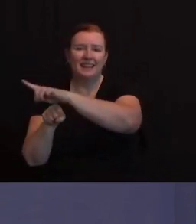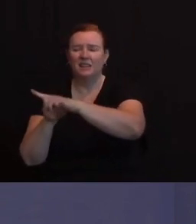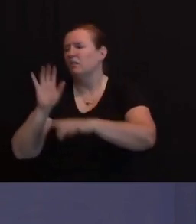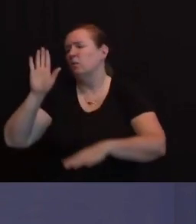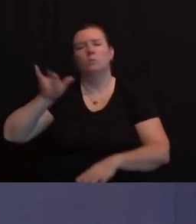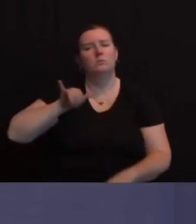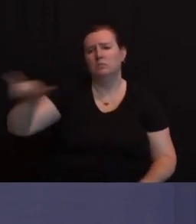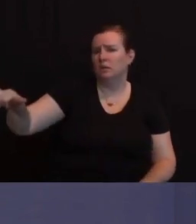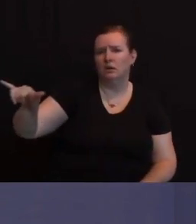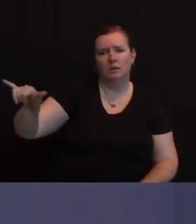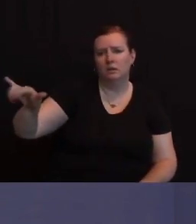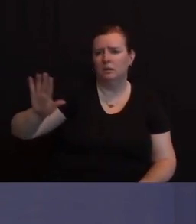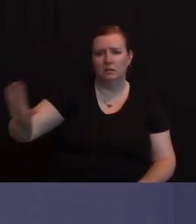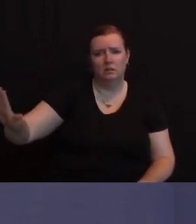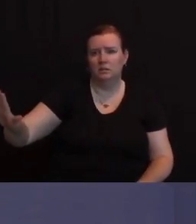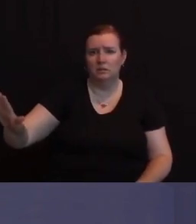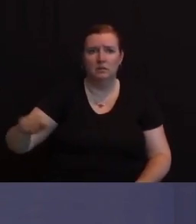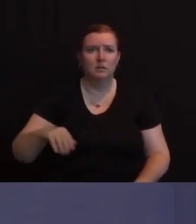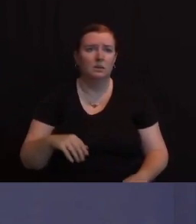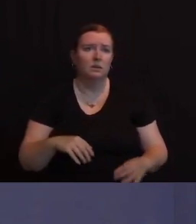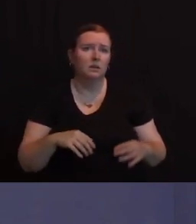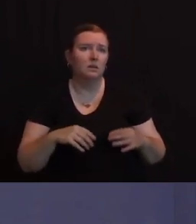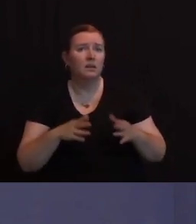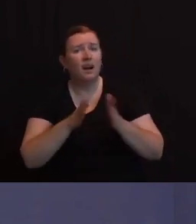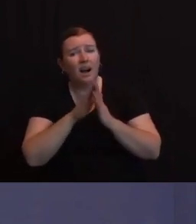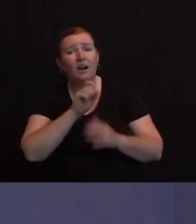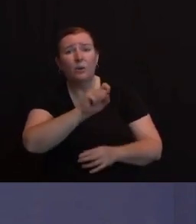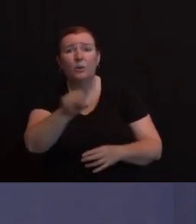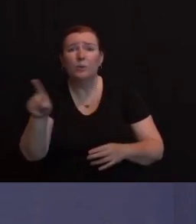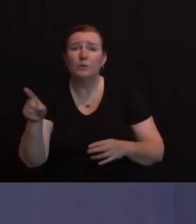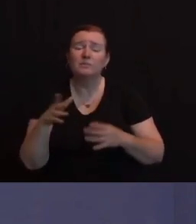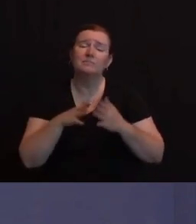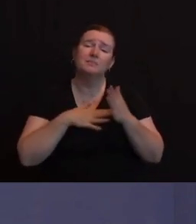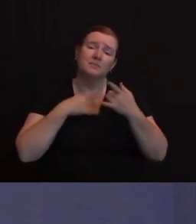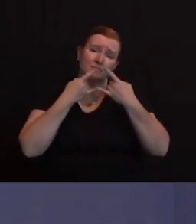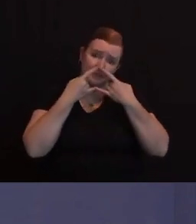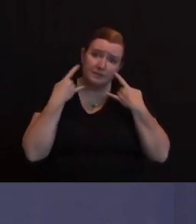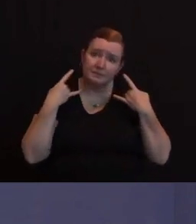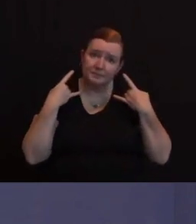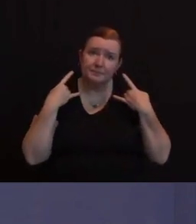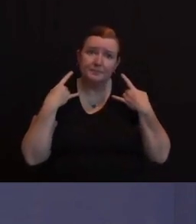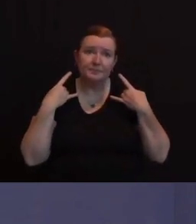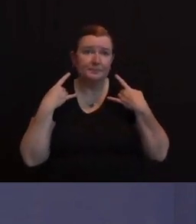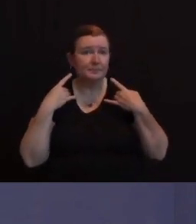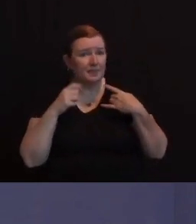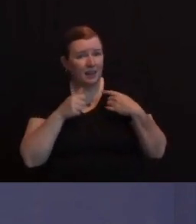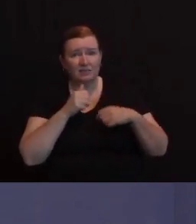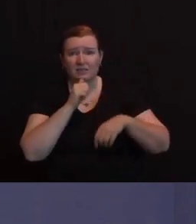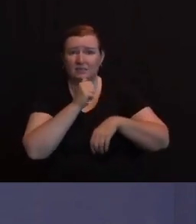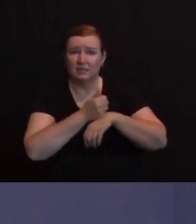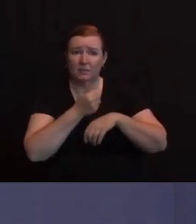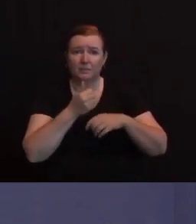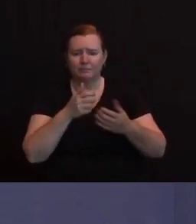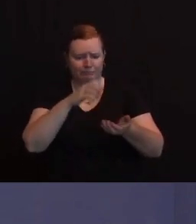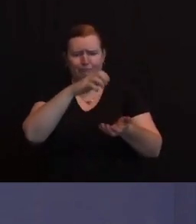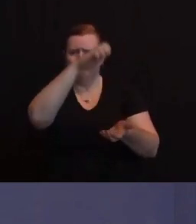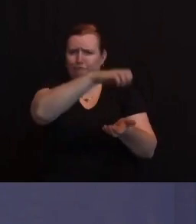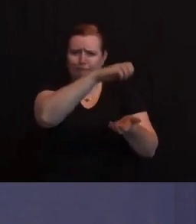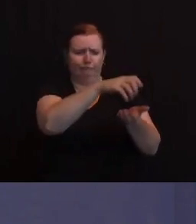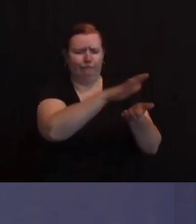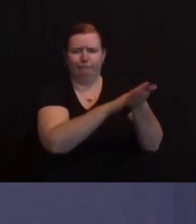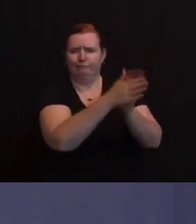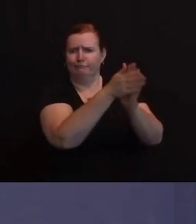wear face coverings. Make hand sanitizer available for your guests. Limit the number of people handling or serving food. For